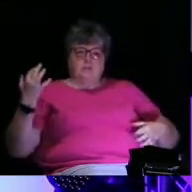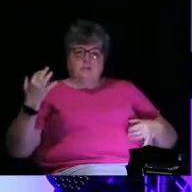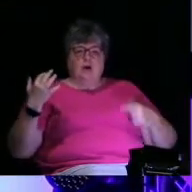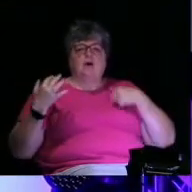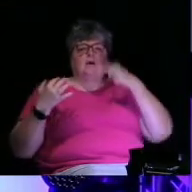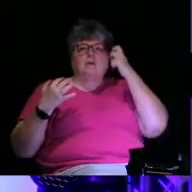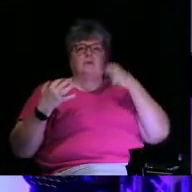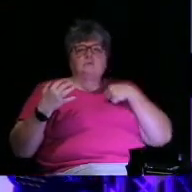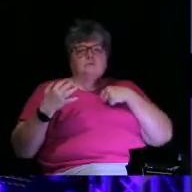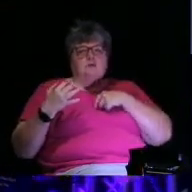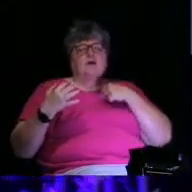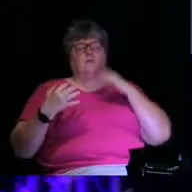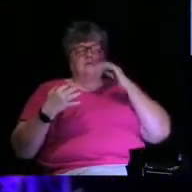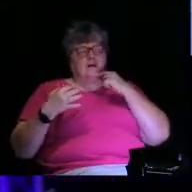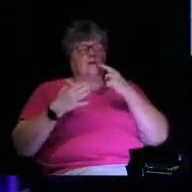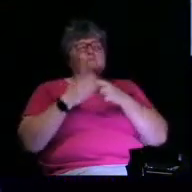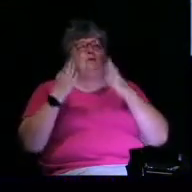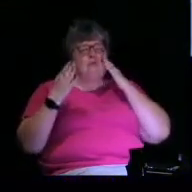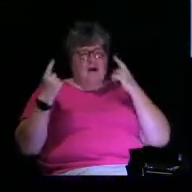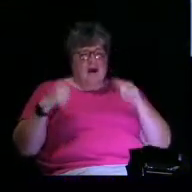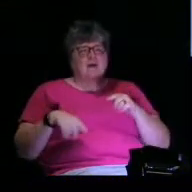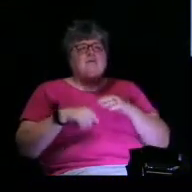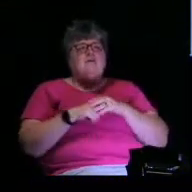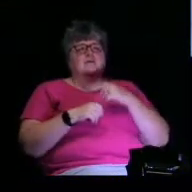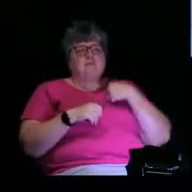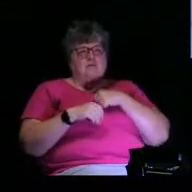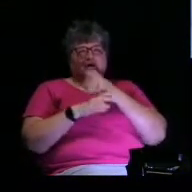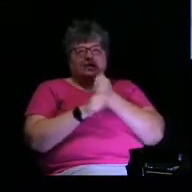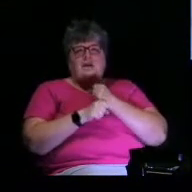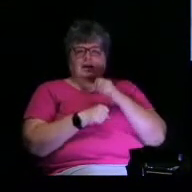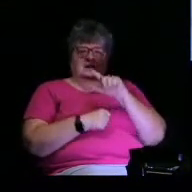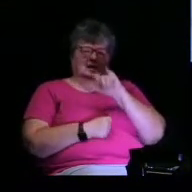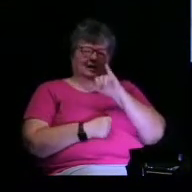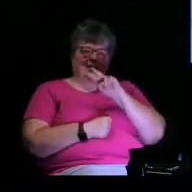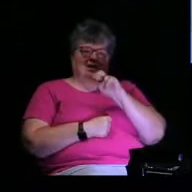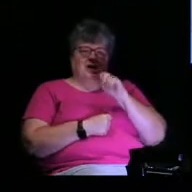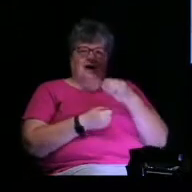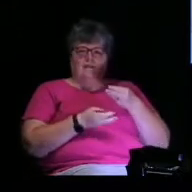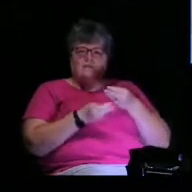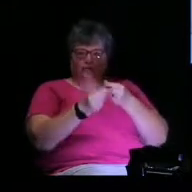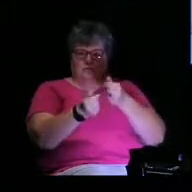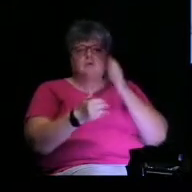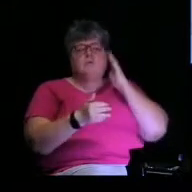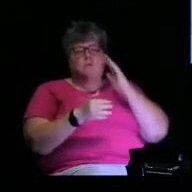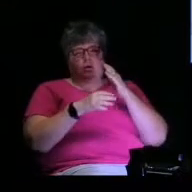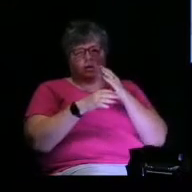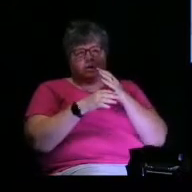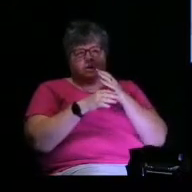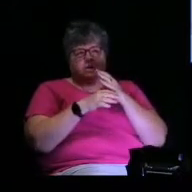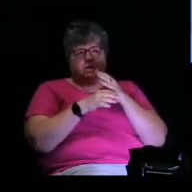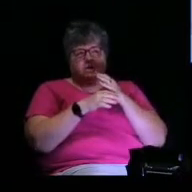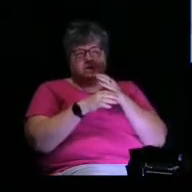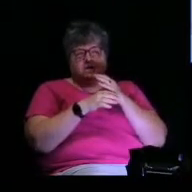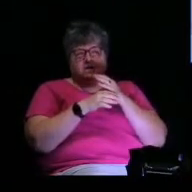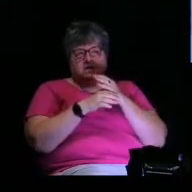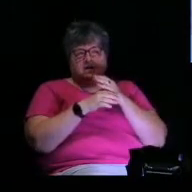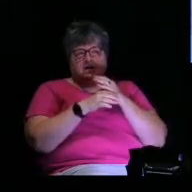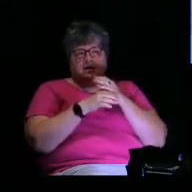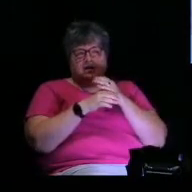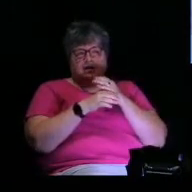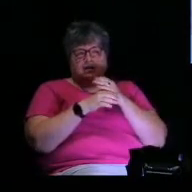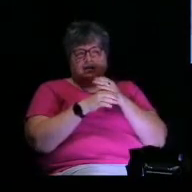what's going to happen. Let me tell you what's going to happen. When we launch this service and get live streaming, and when we live stream, at that point we'll be, I think, unless I'm missing something with